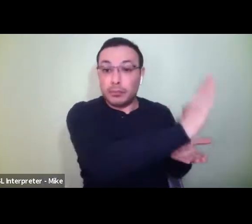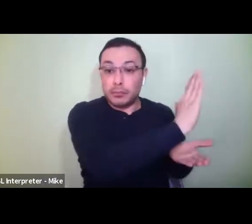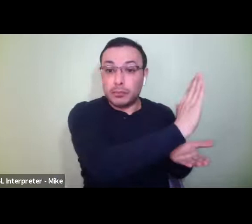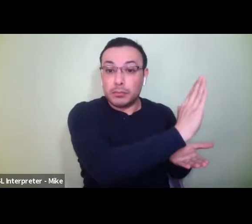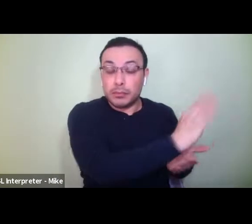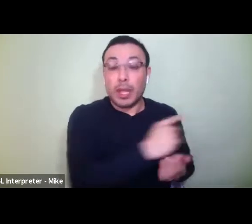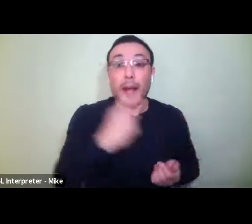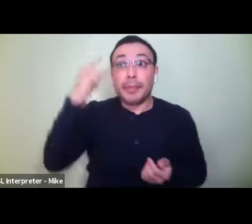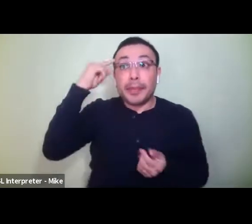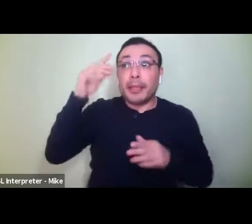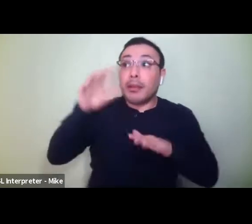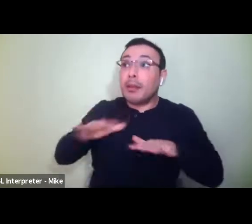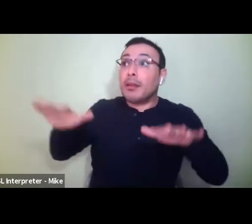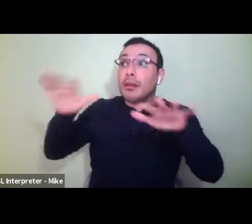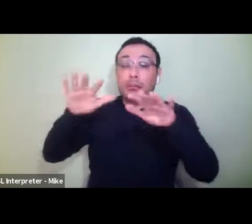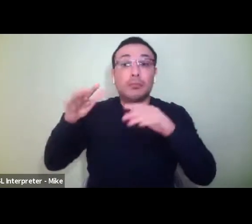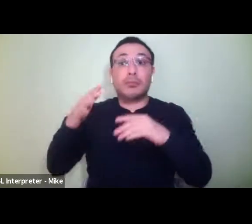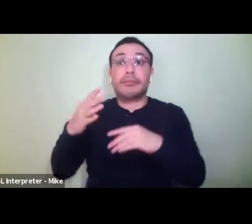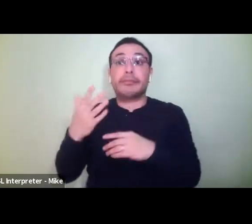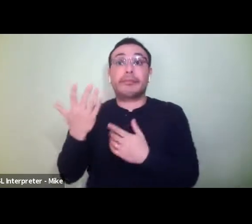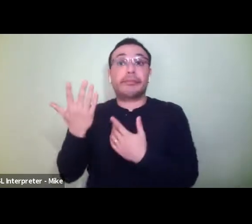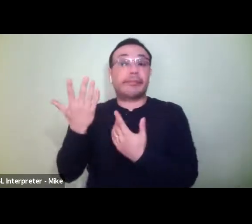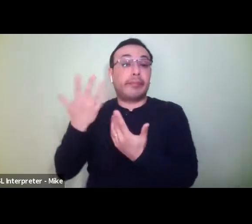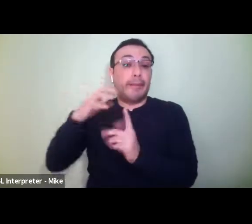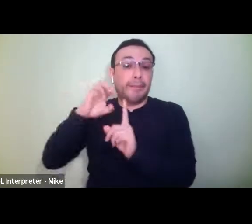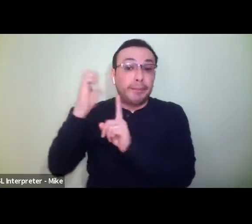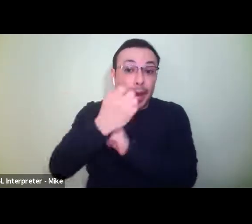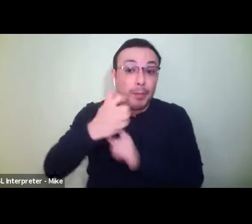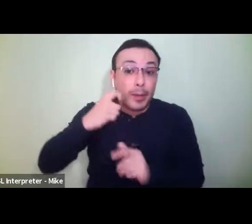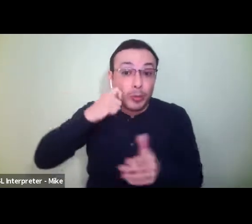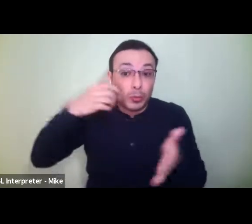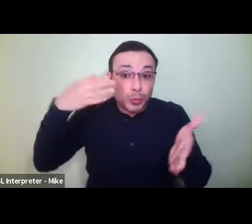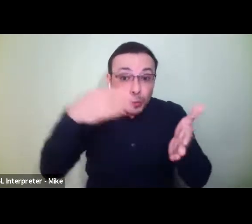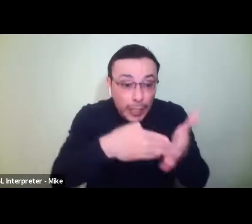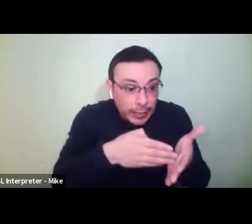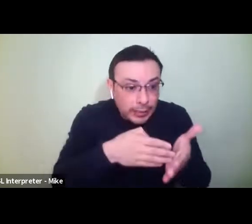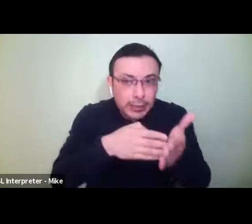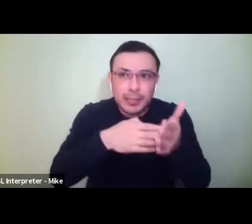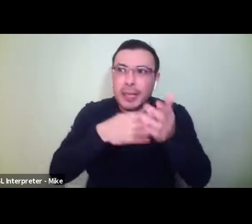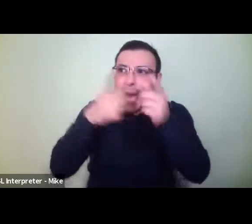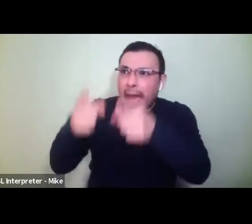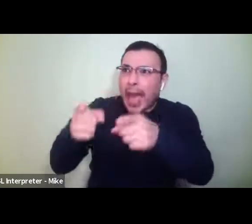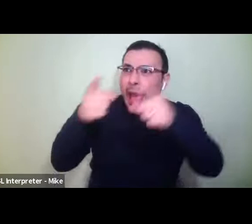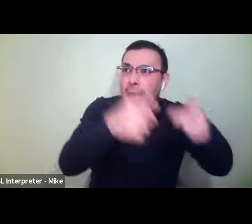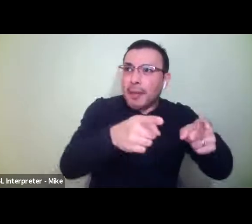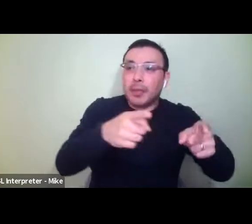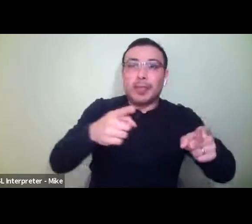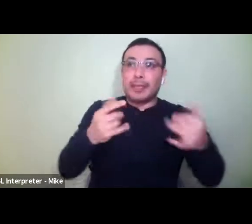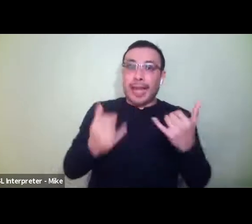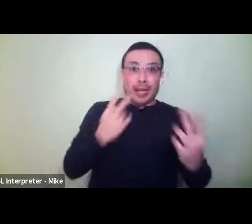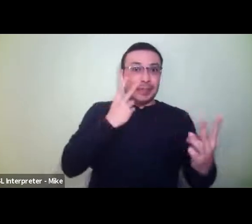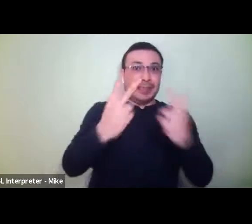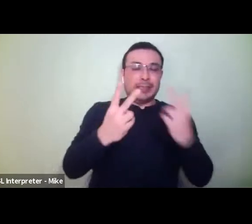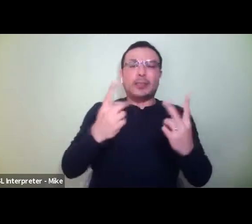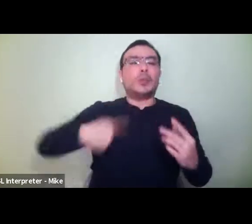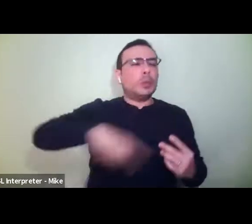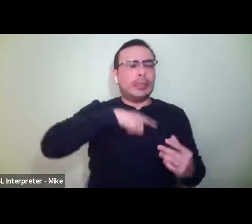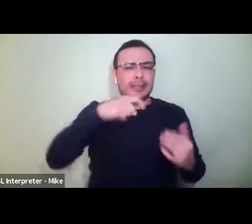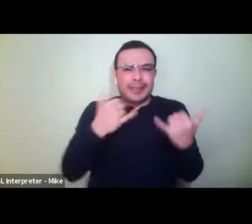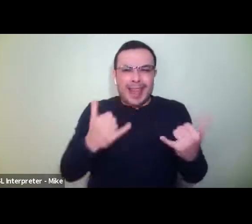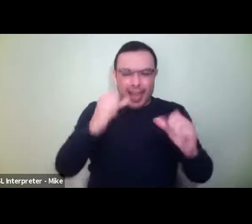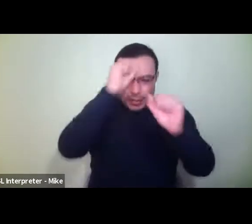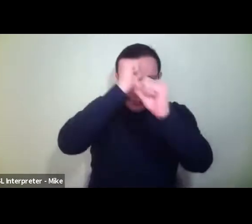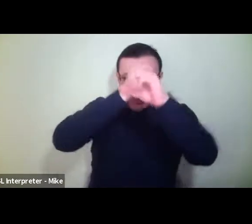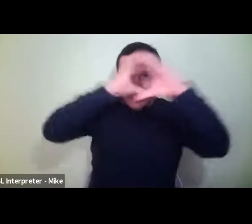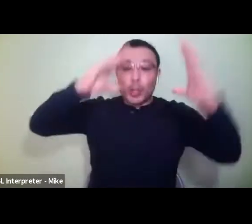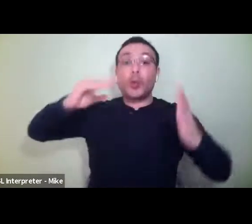racism, we need to be actively imagining a different kind of society, a different kind of world, one in